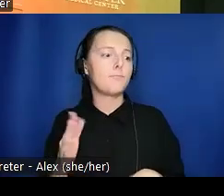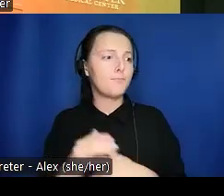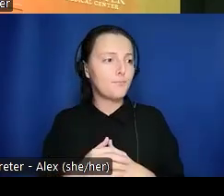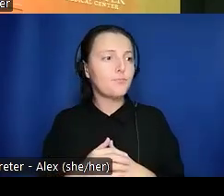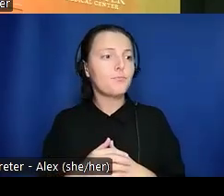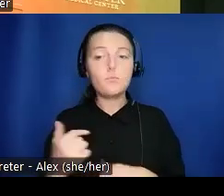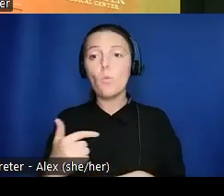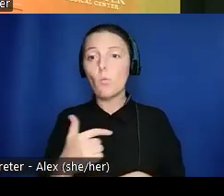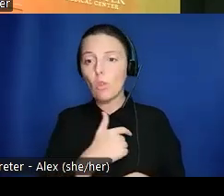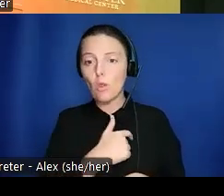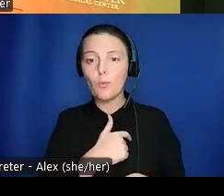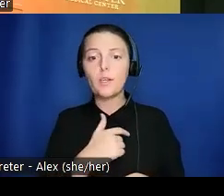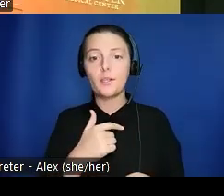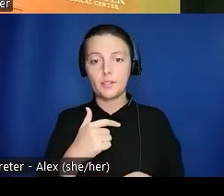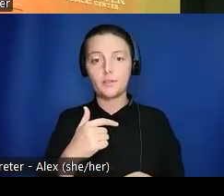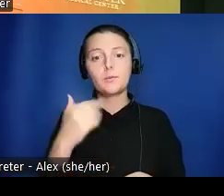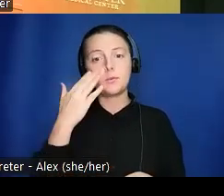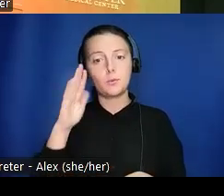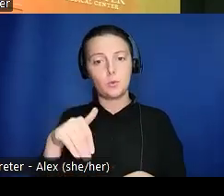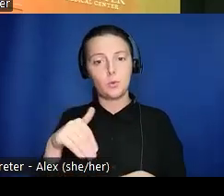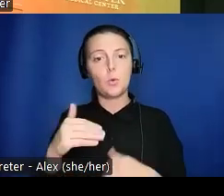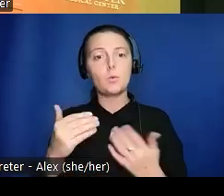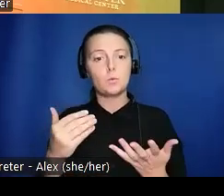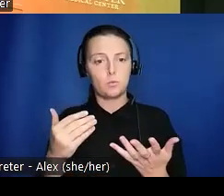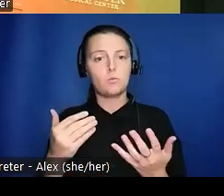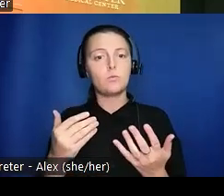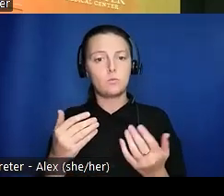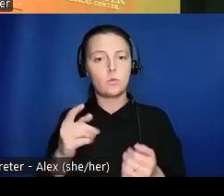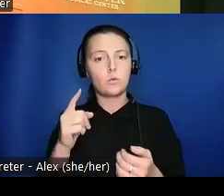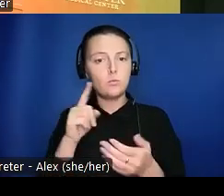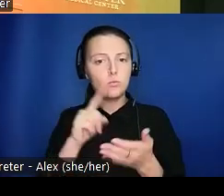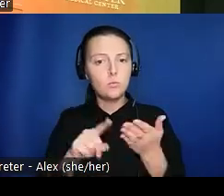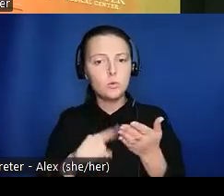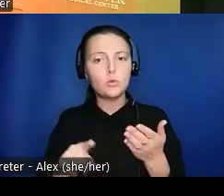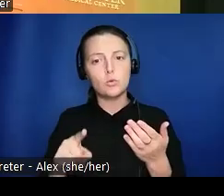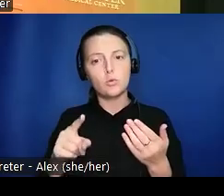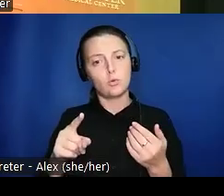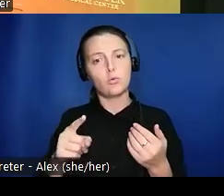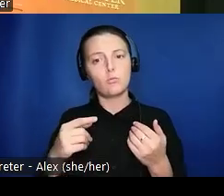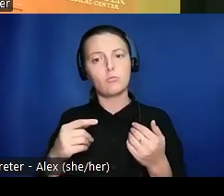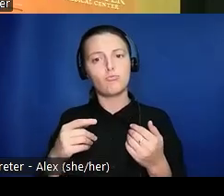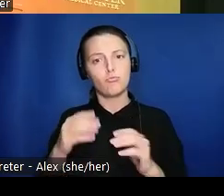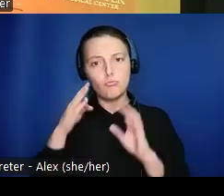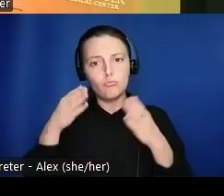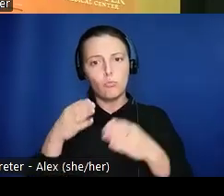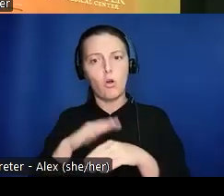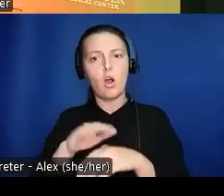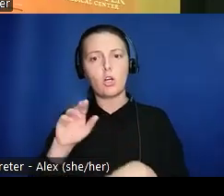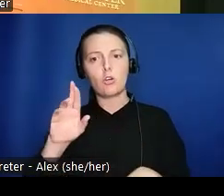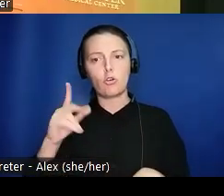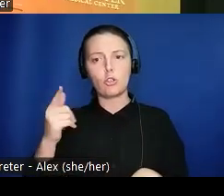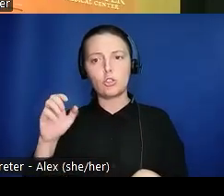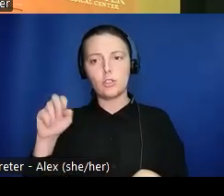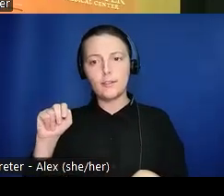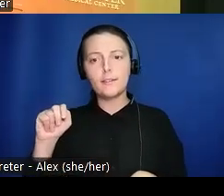care center. And I expect that number will continue to have impact in the CPAP,